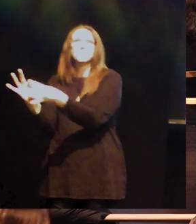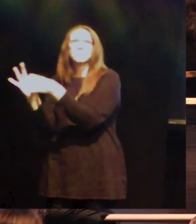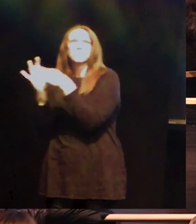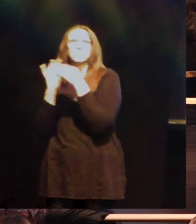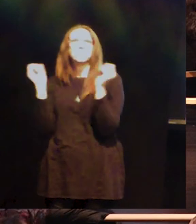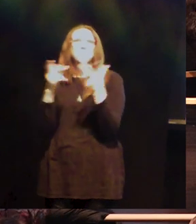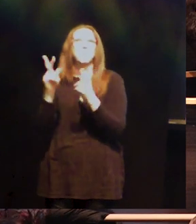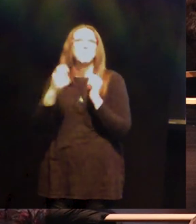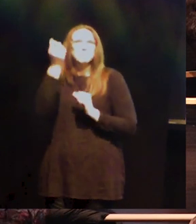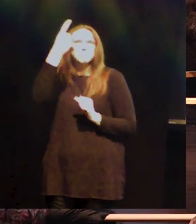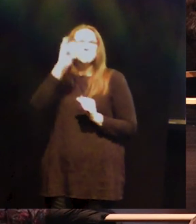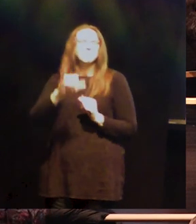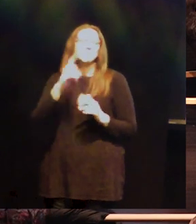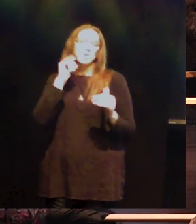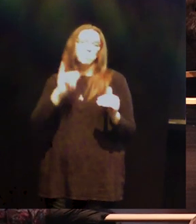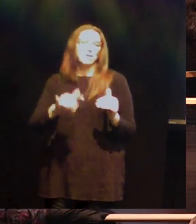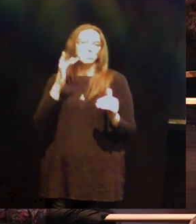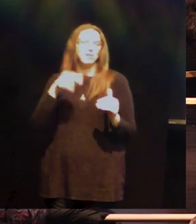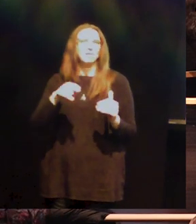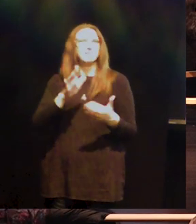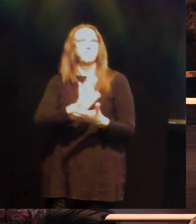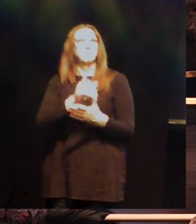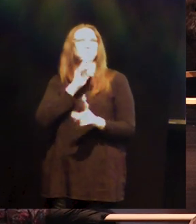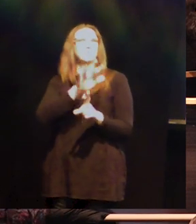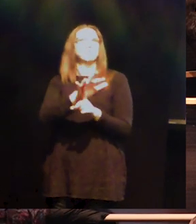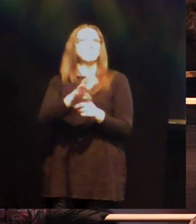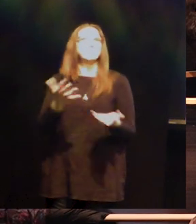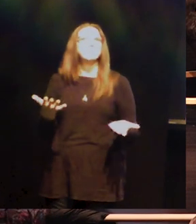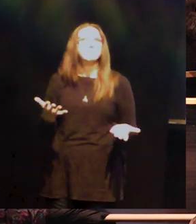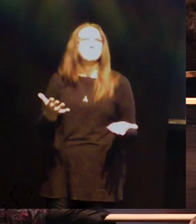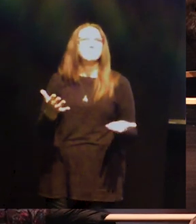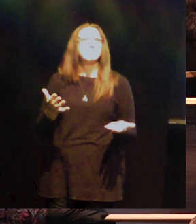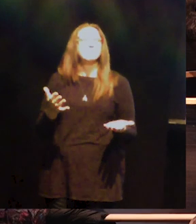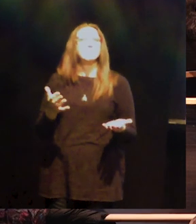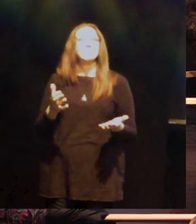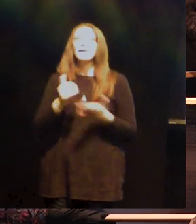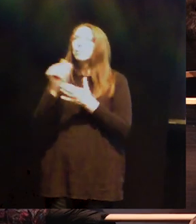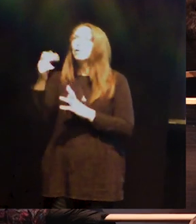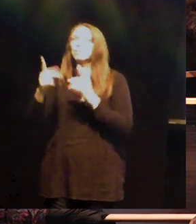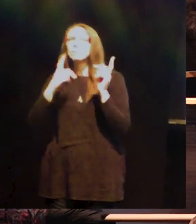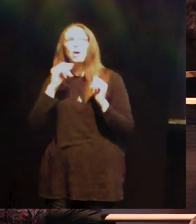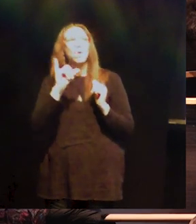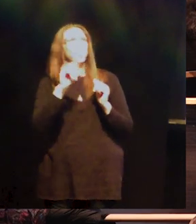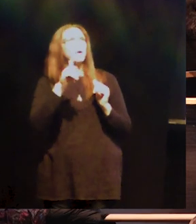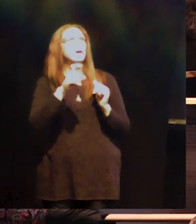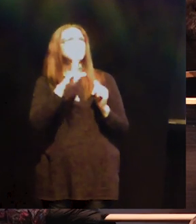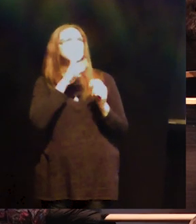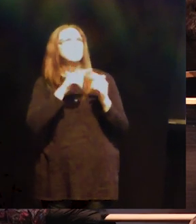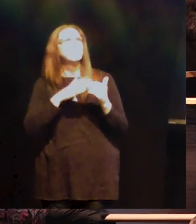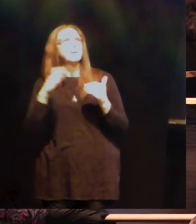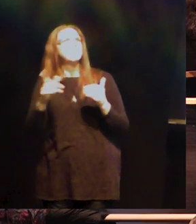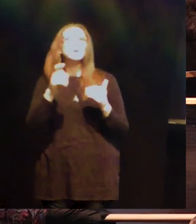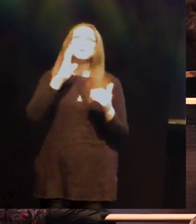I think, and I hope that that is what makes this film go beyond that, and it opens up others' eyes to, like, oh, yeah, I should talk to my neighbor, I should know more